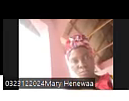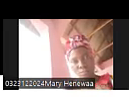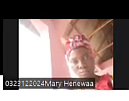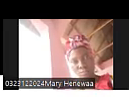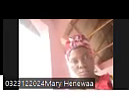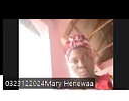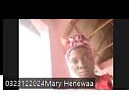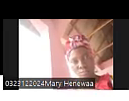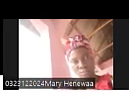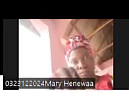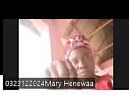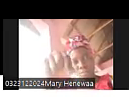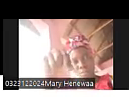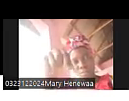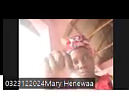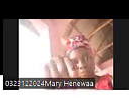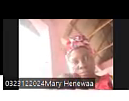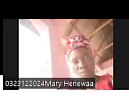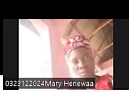Q.